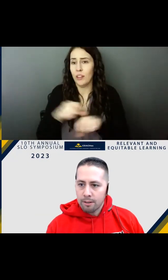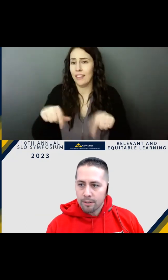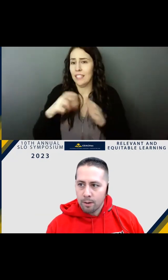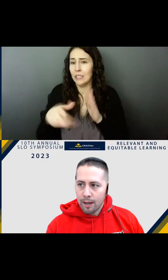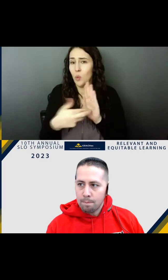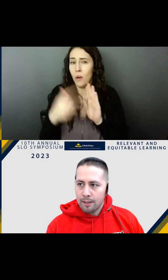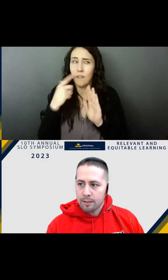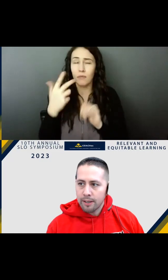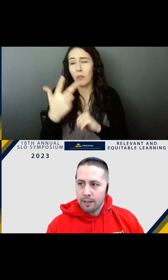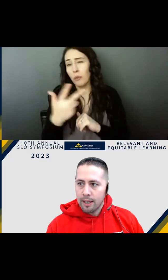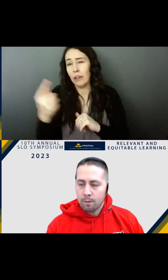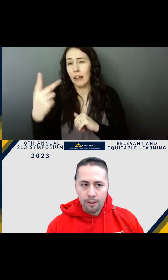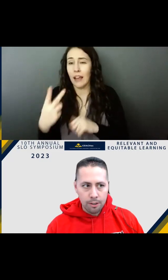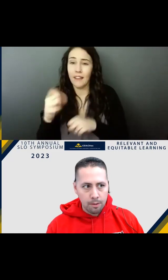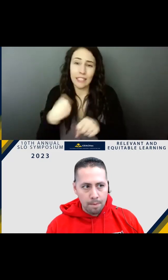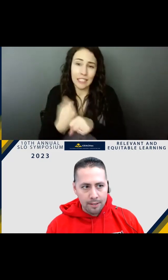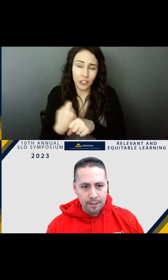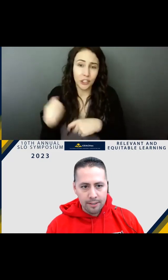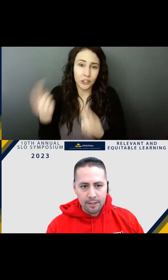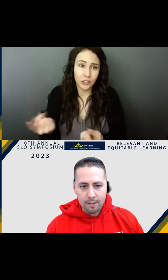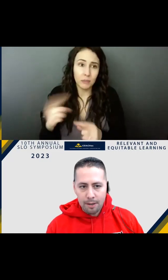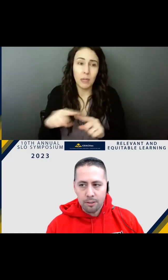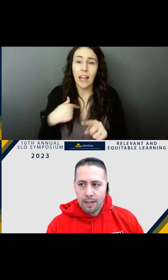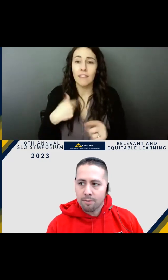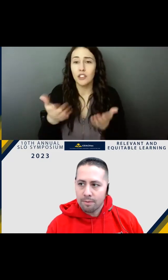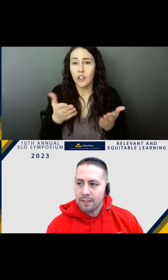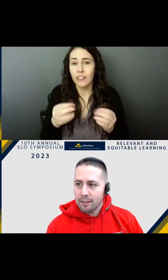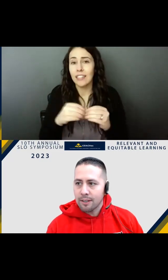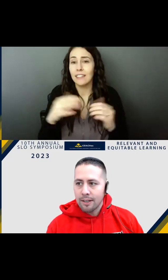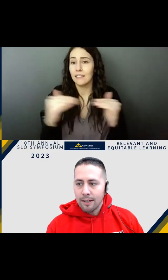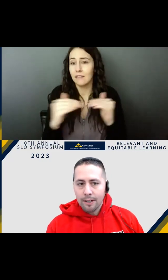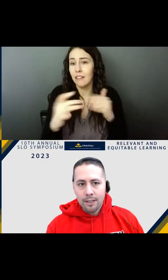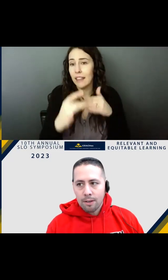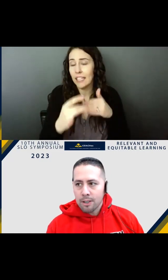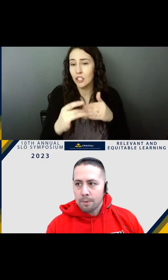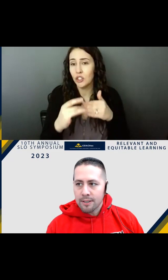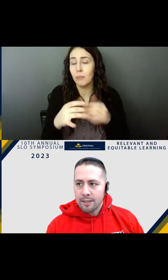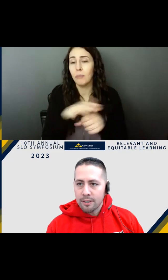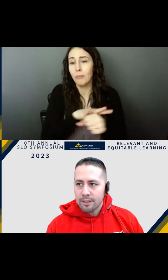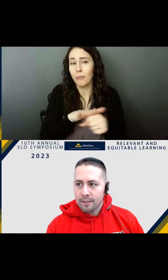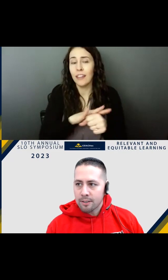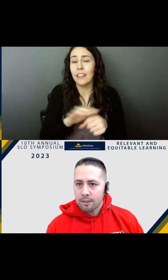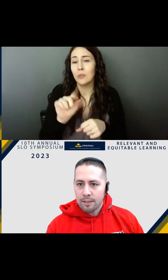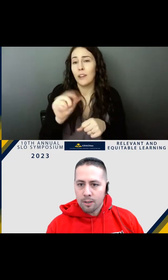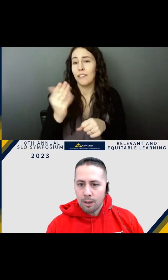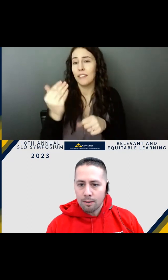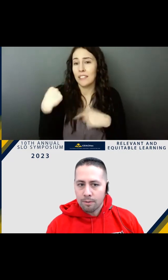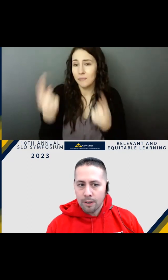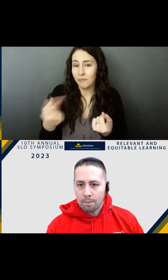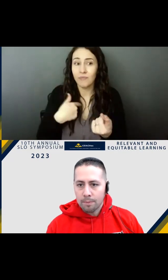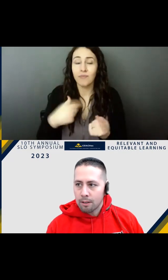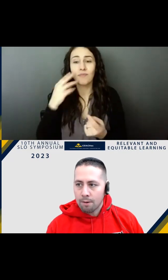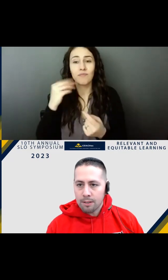3.5 years, although I have been serving in equity leadership capacity since about 2015. I do have experience teaching since